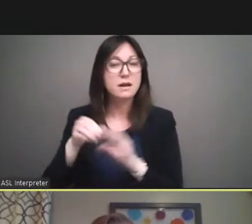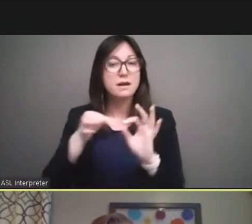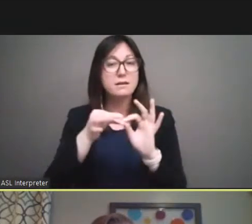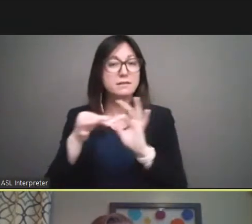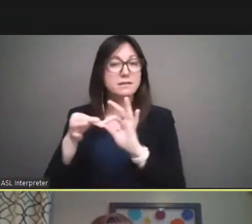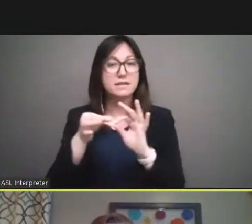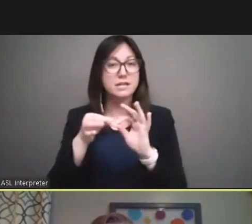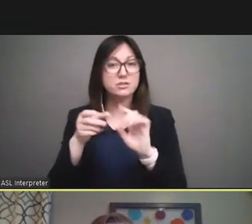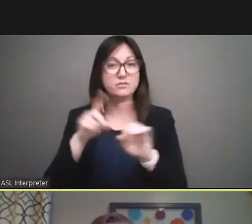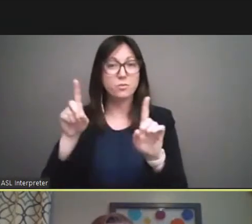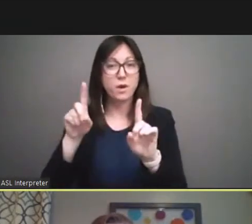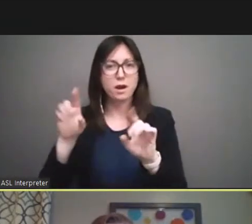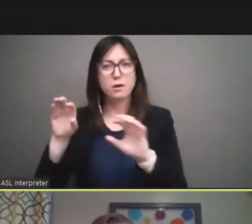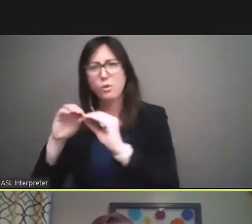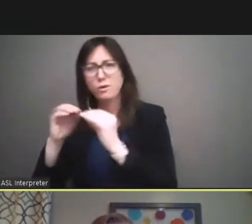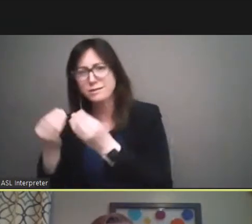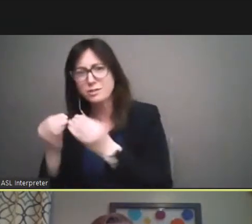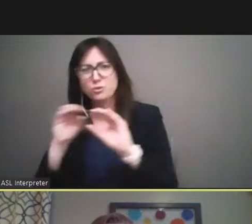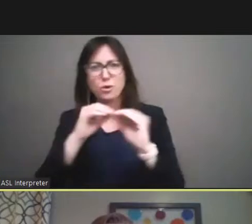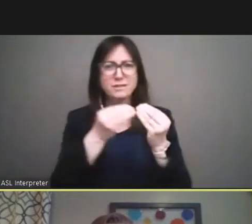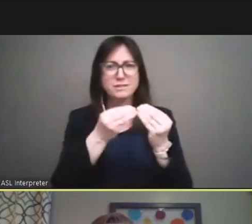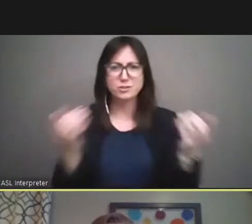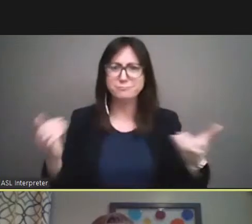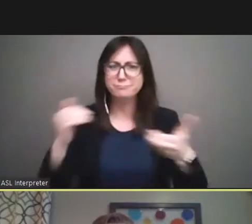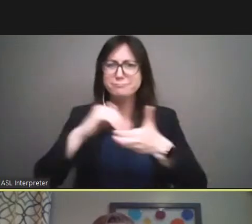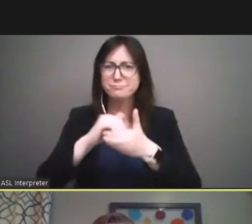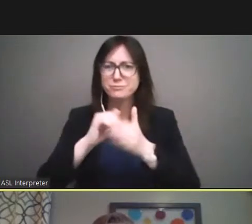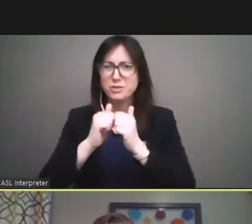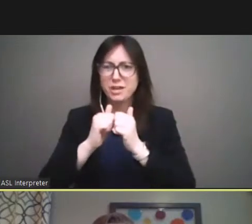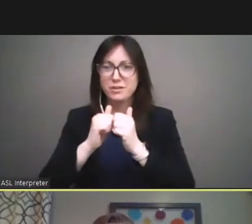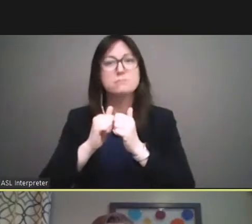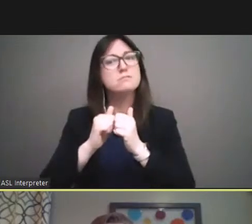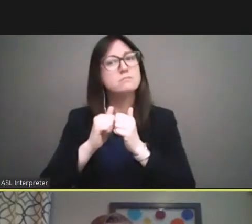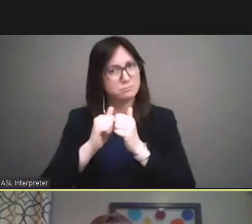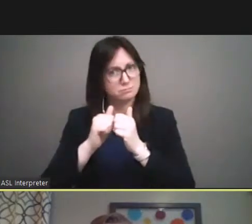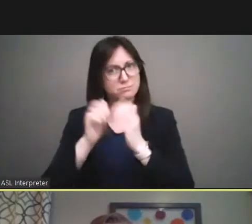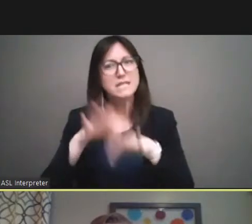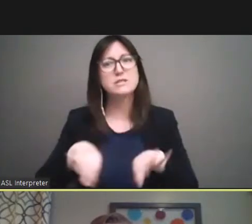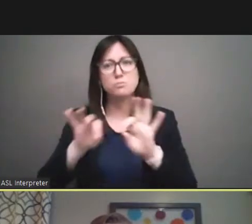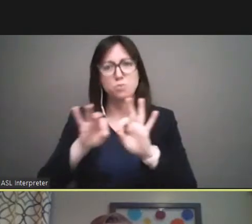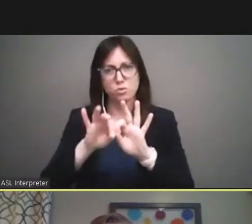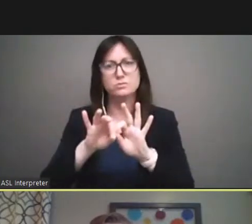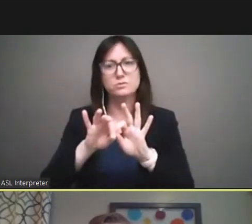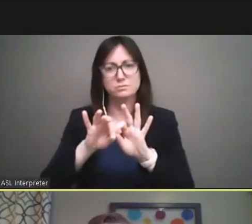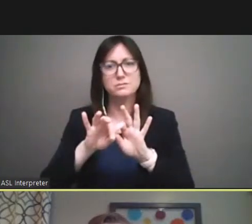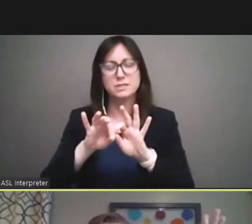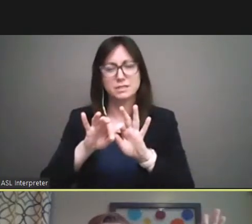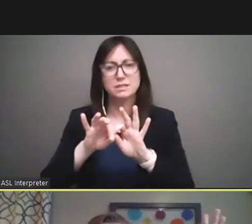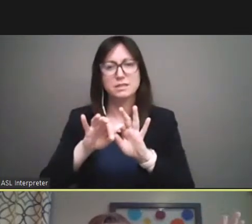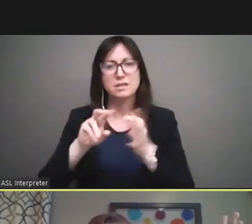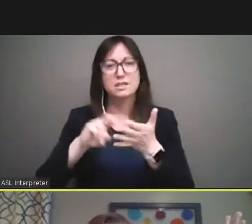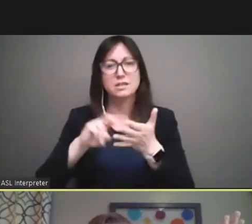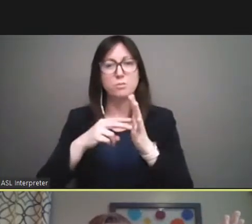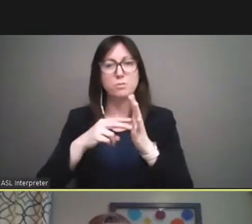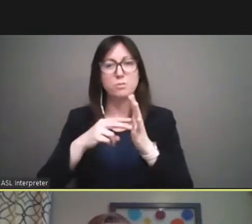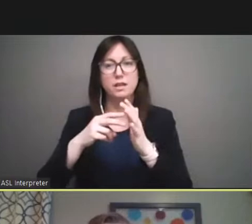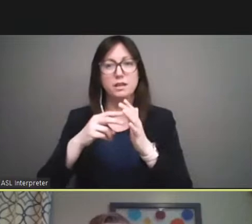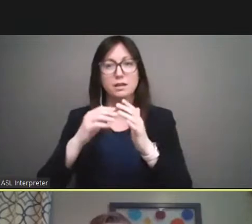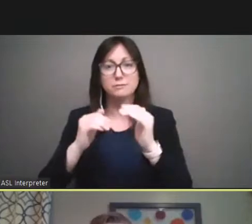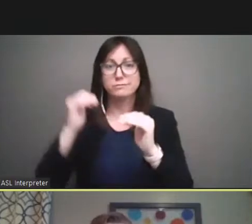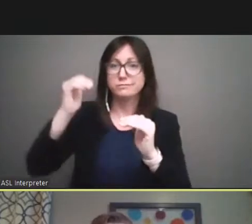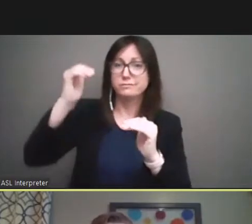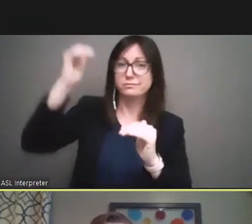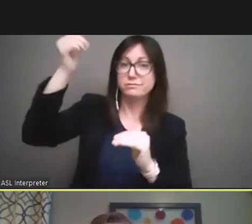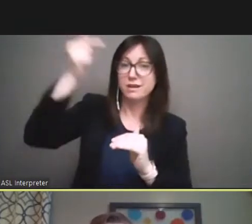between different organizations. And I think that's really important, kind of building trust, not just with people higher up in government, but